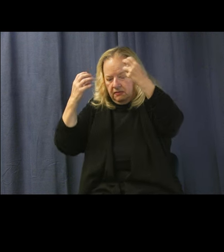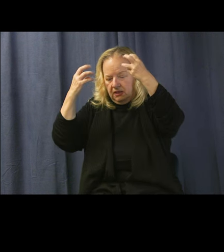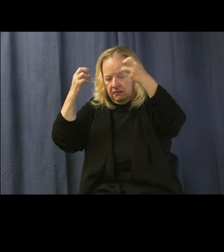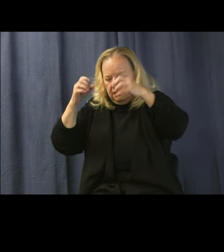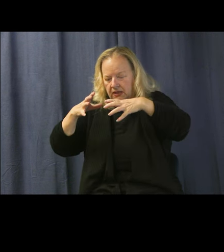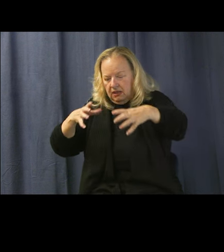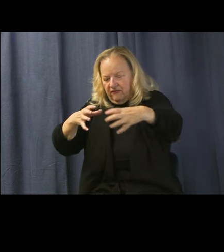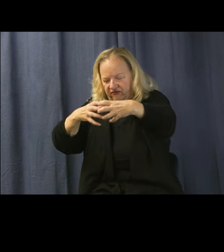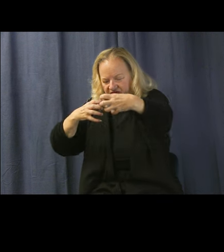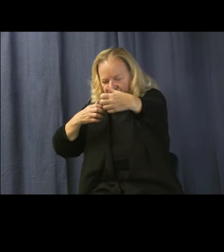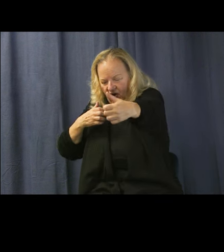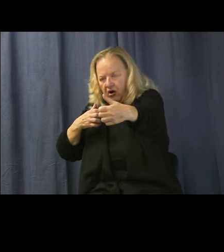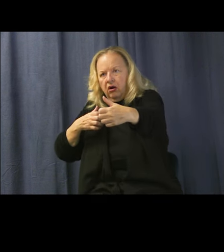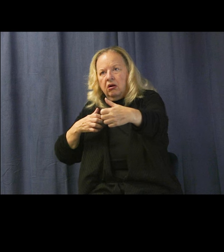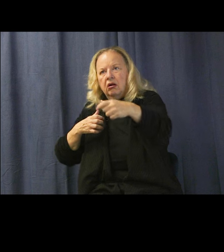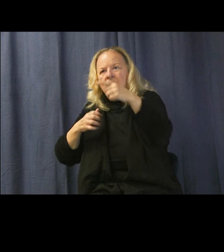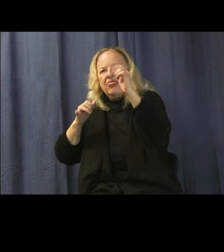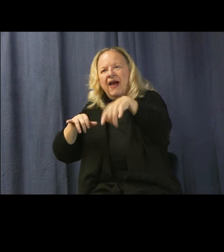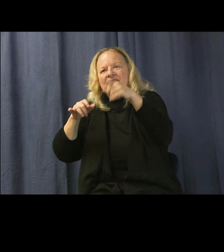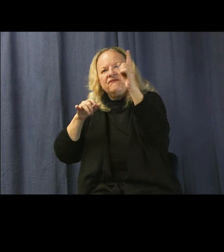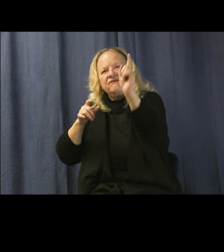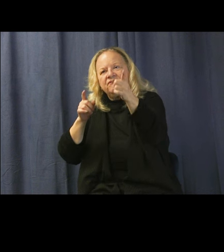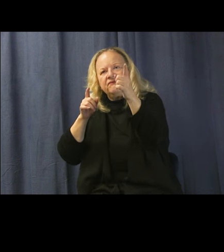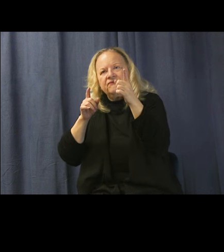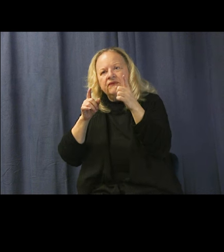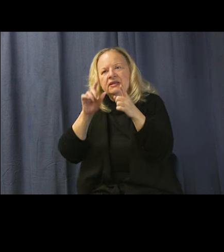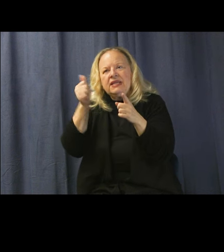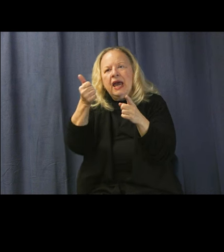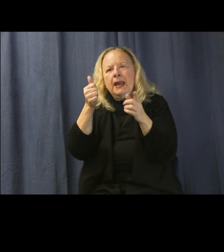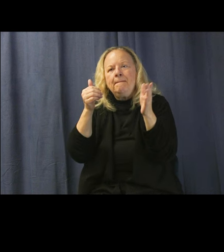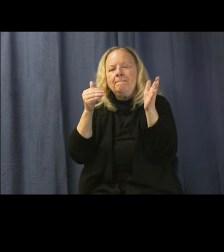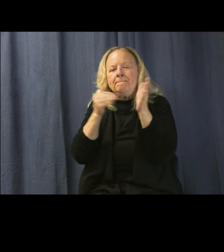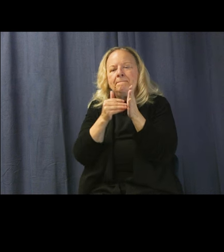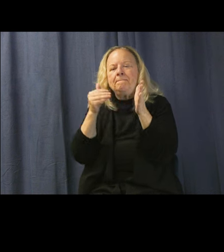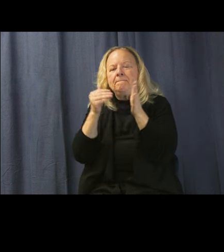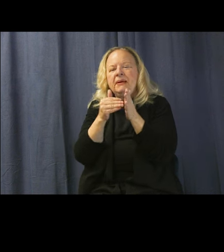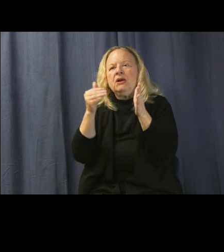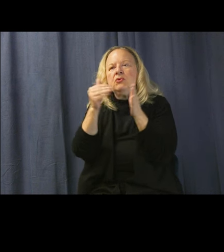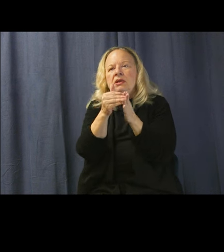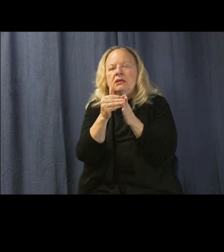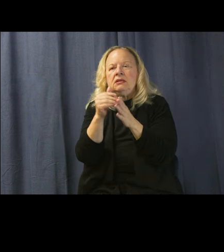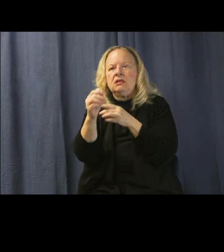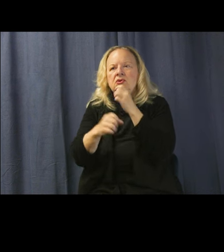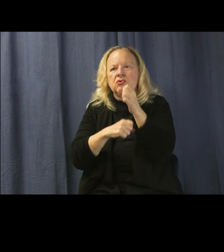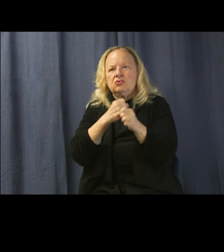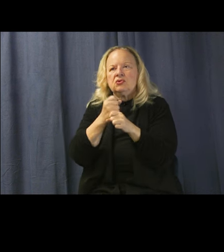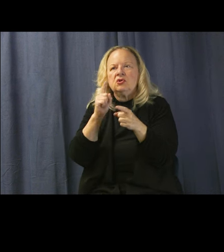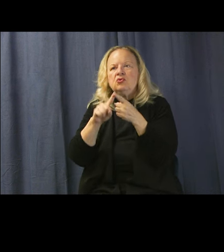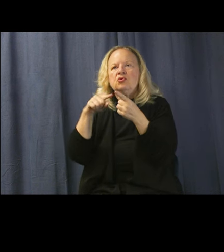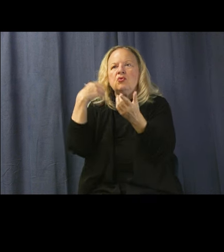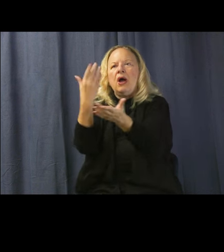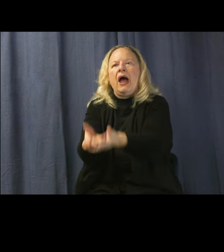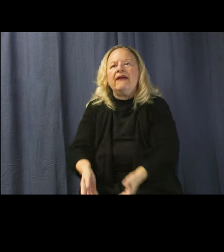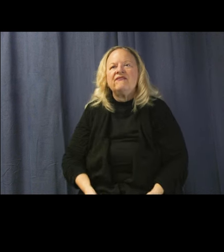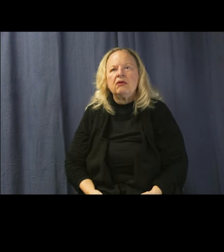the 600 million miles per second for 10 billion years to get